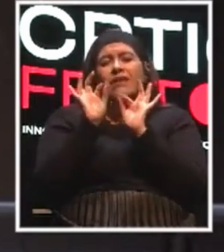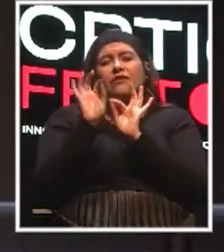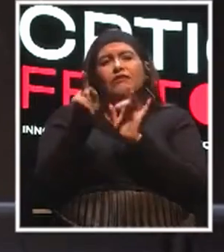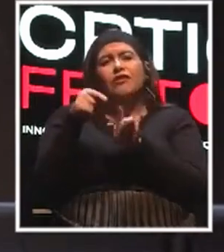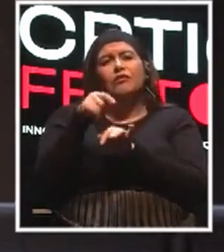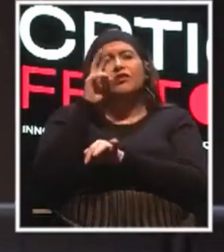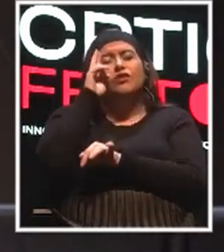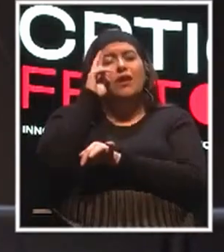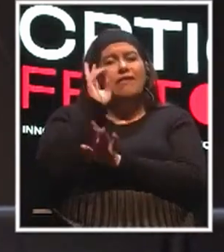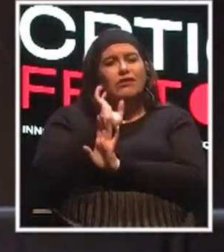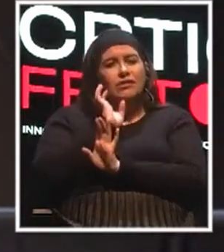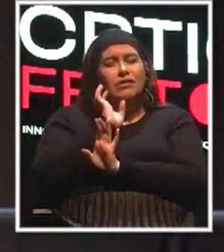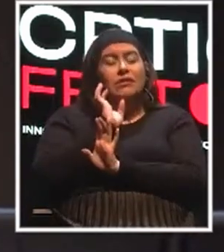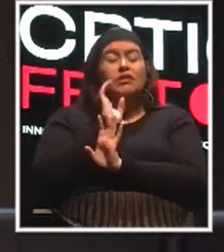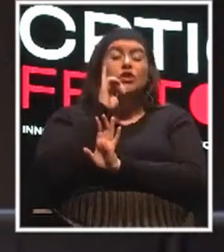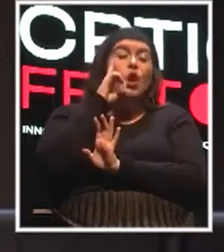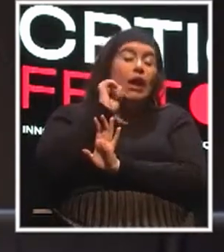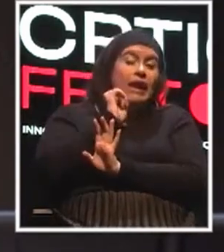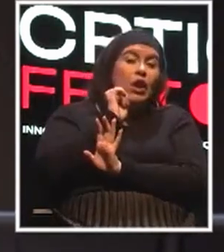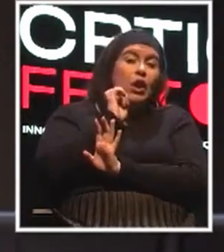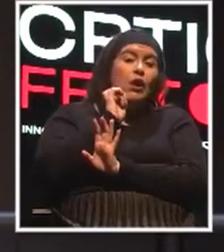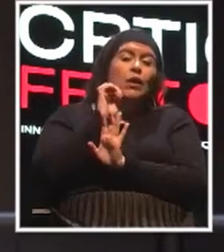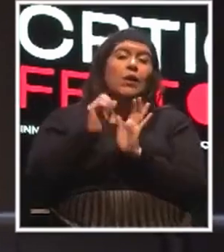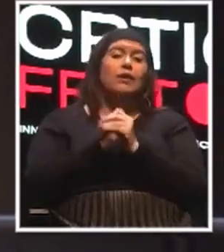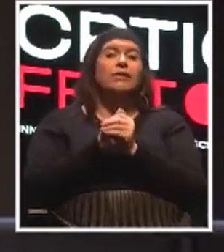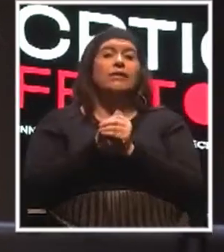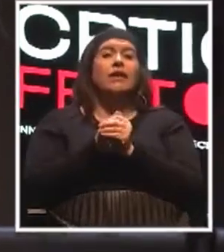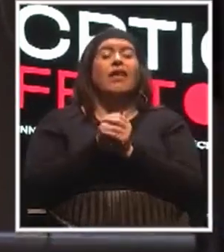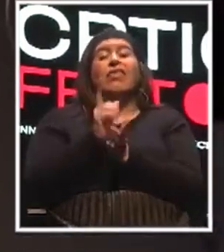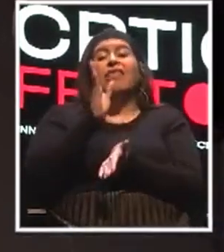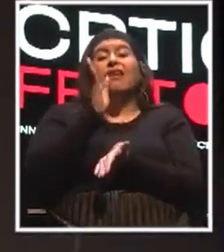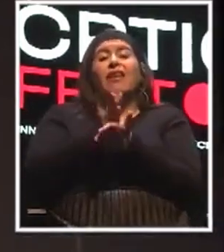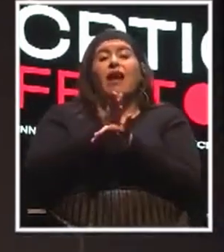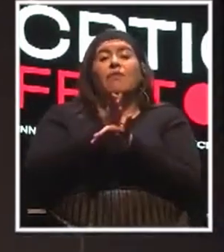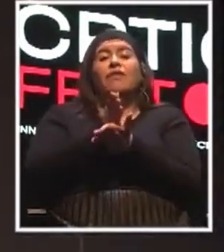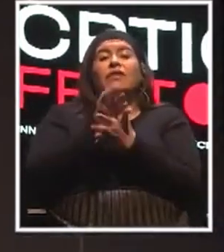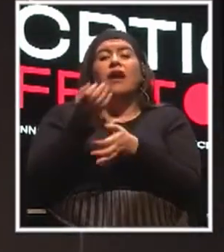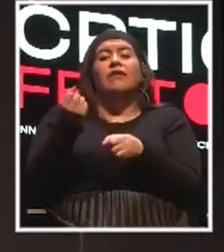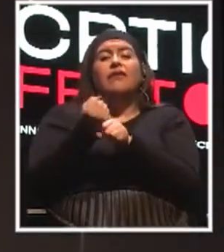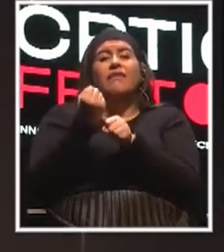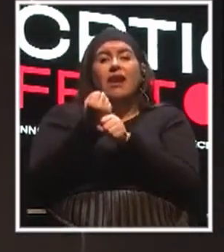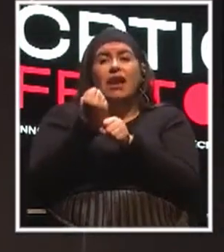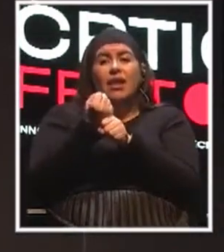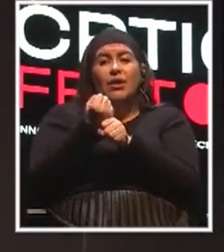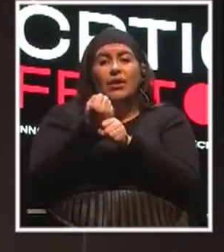I think probably also we probably should have worked harder at